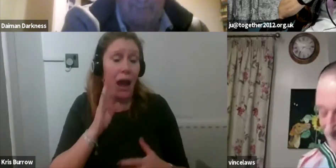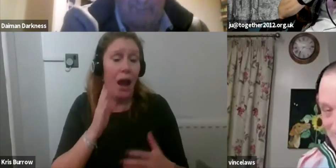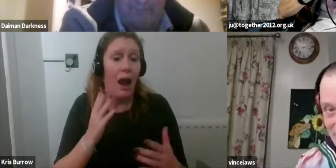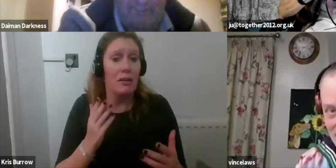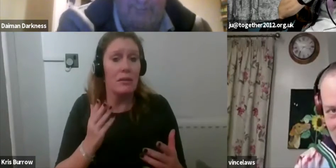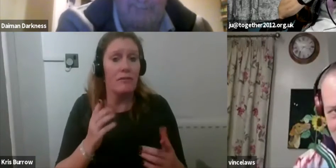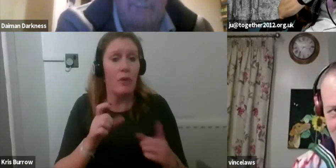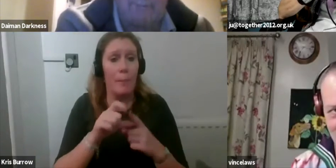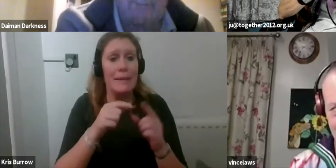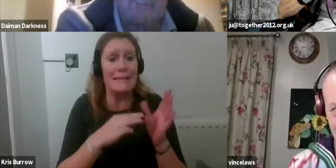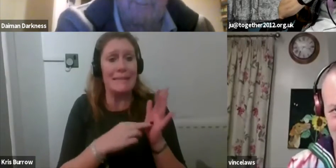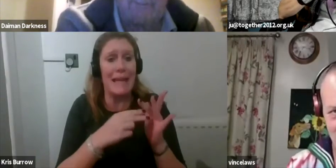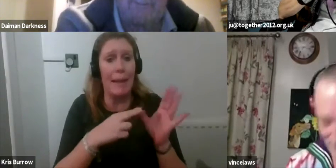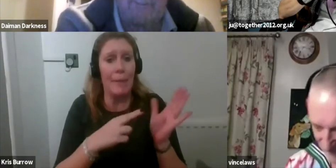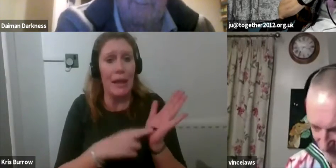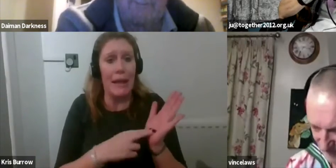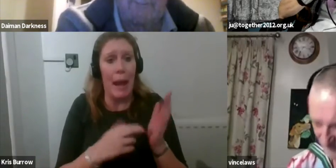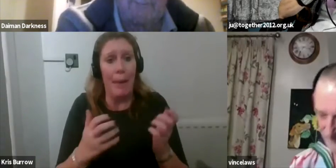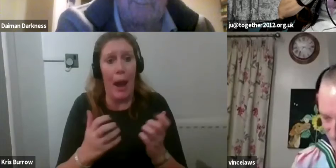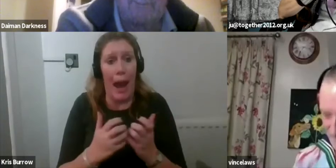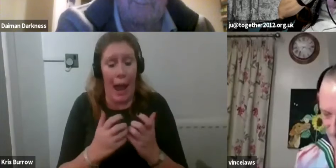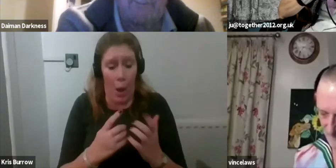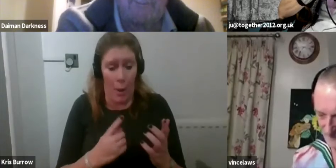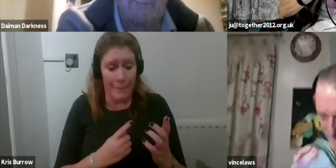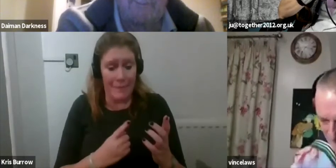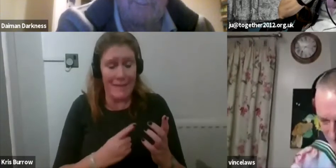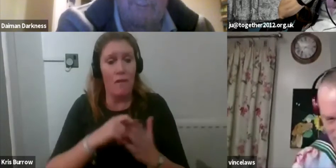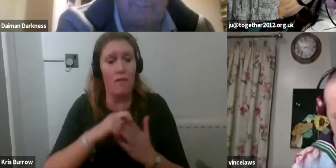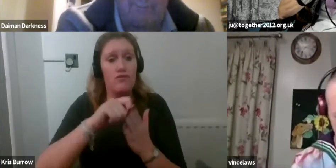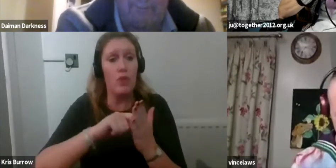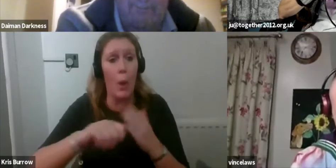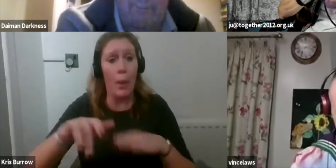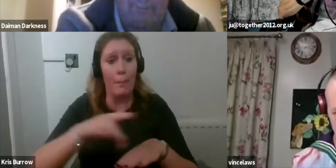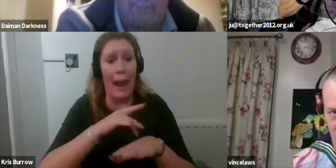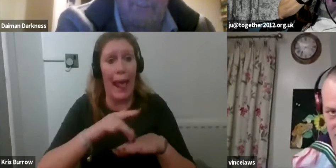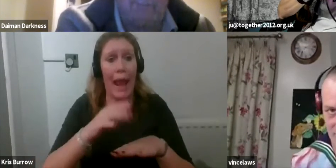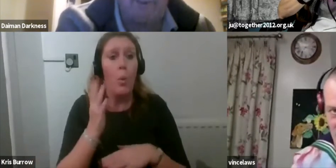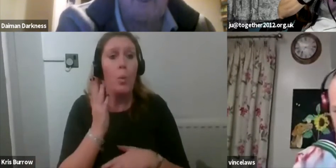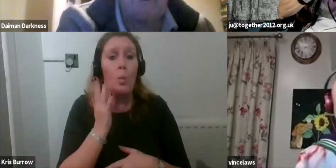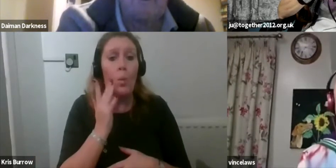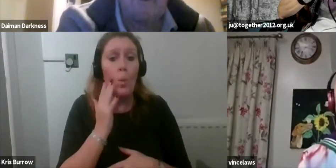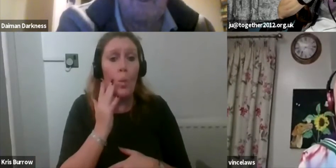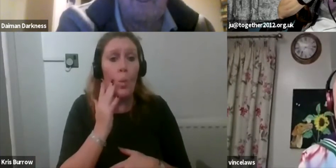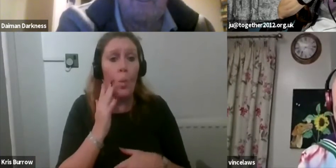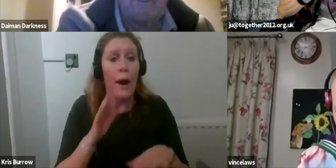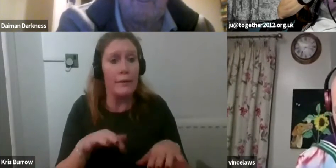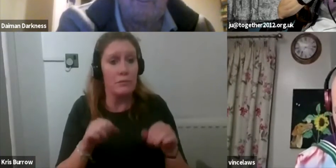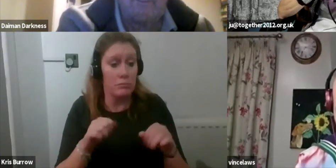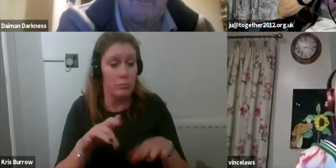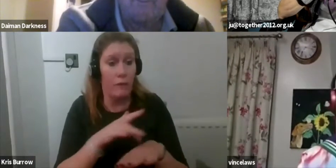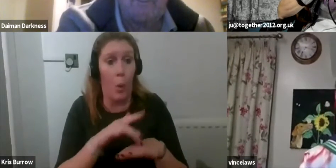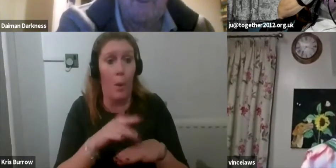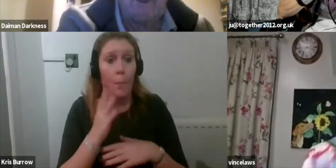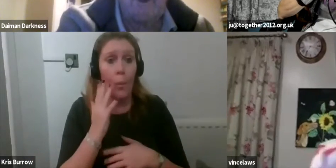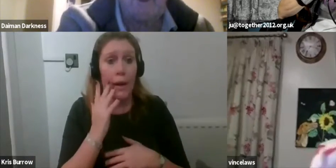about how you wrote your play and when it was performed, and the actors we're going to see